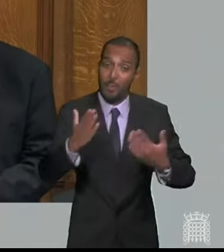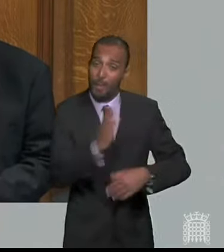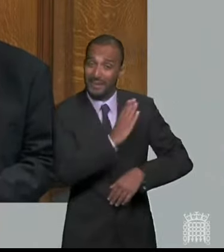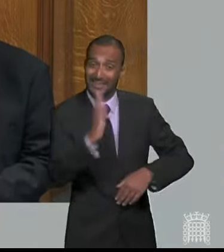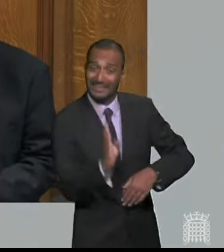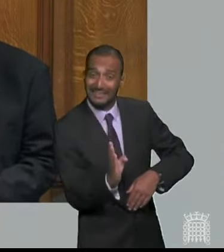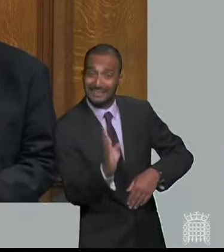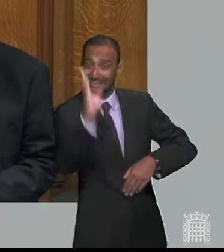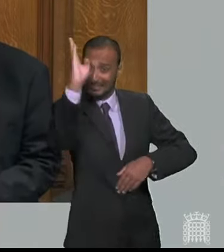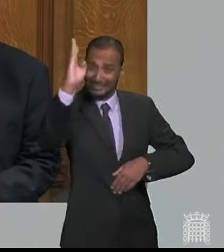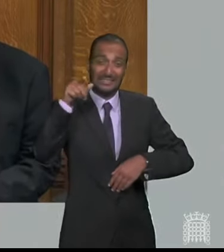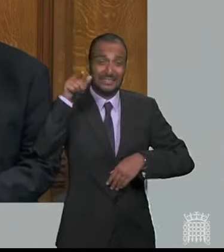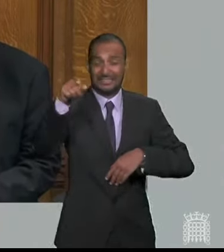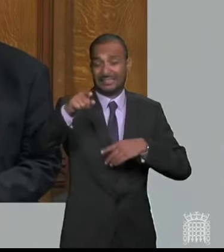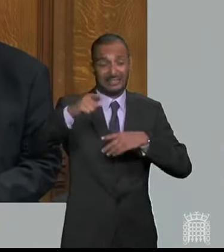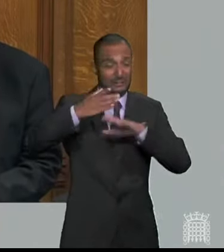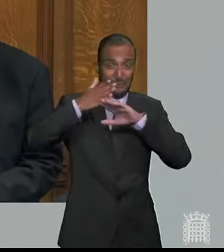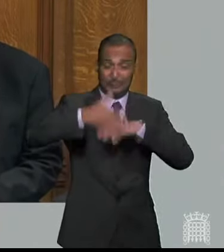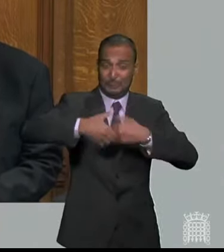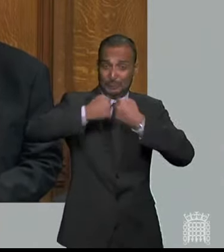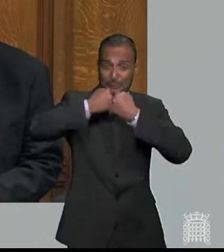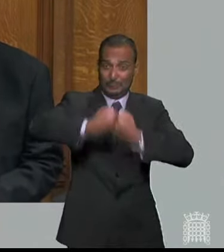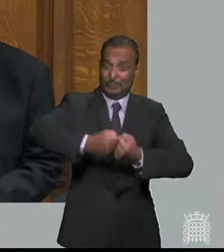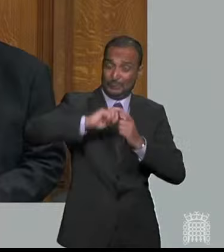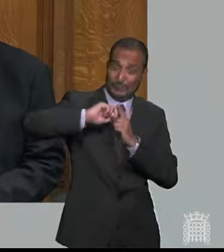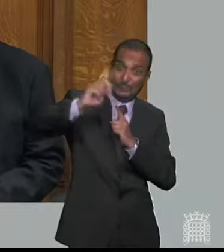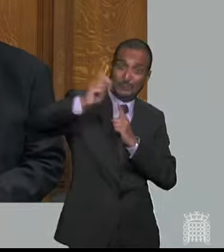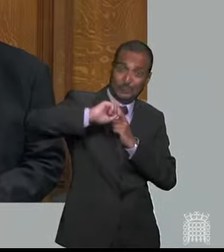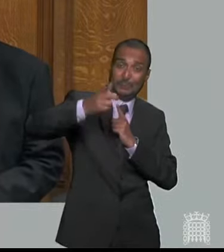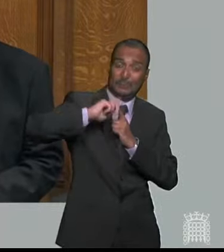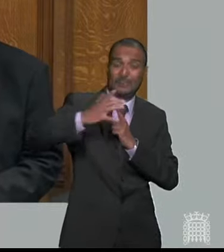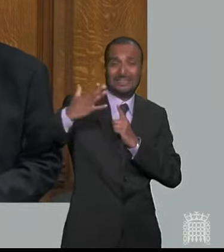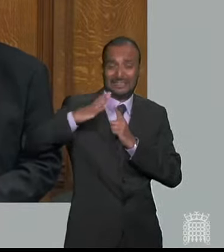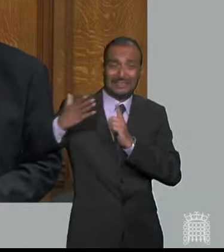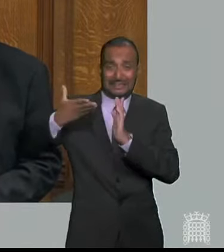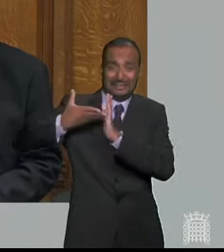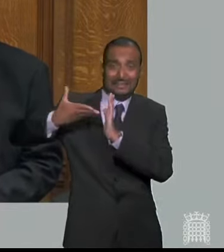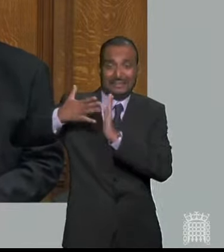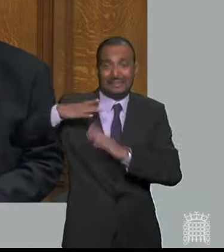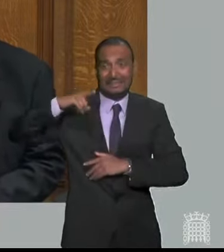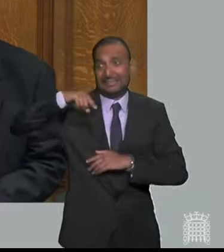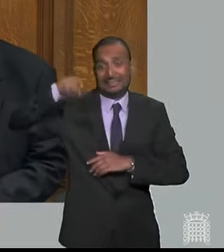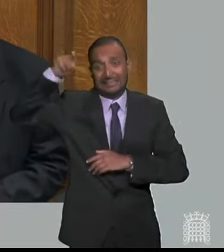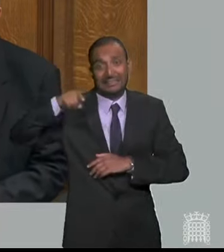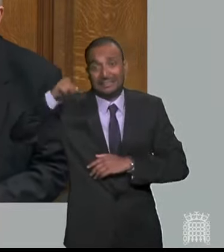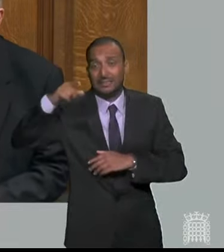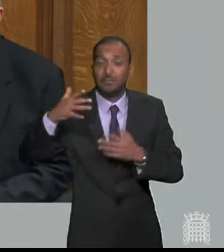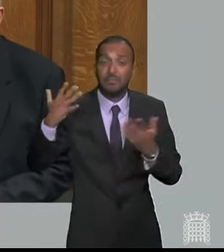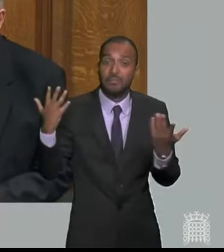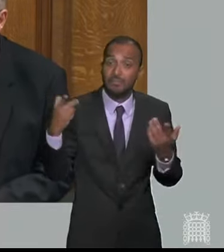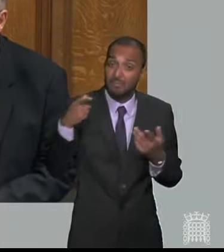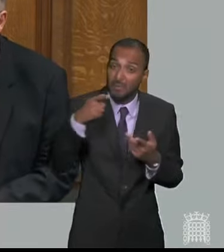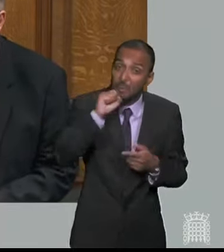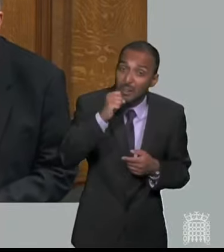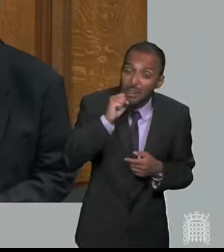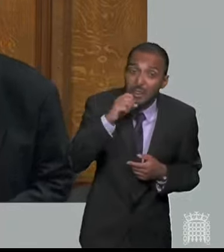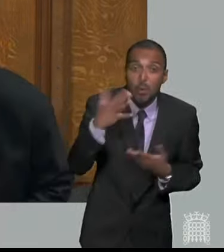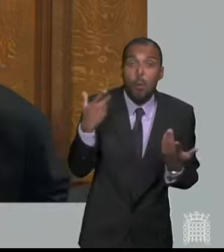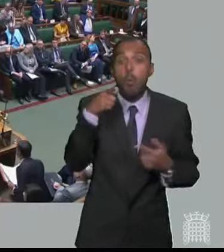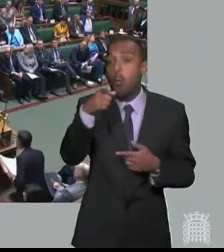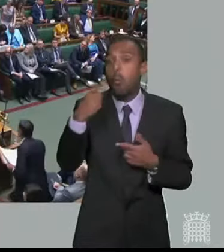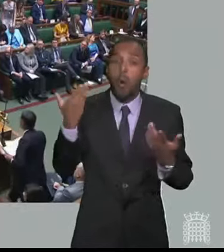economic well-being movement of passengers and freight services in the north-east of England, or is levelling up just a